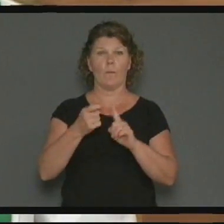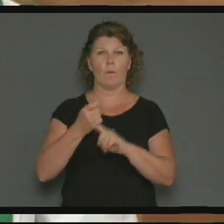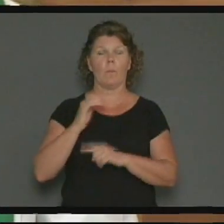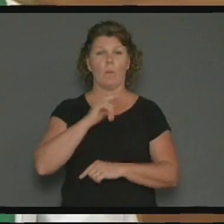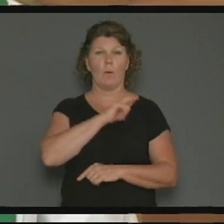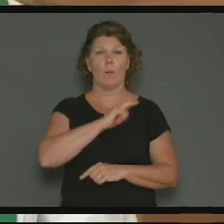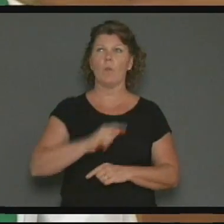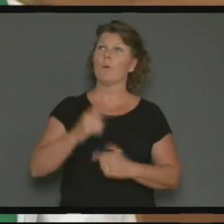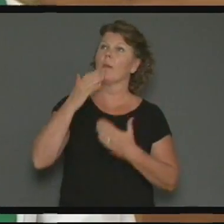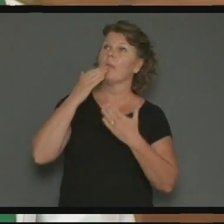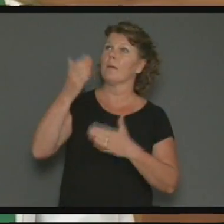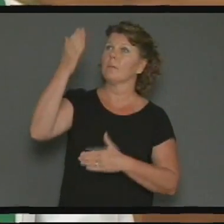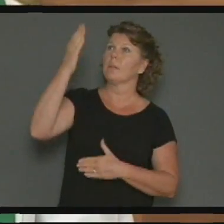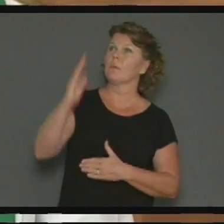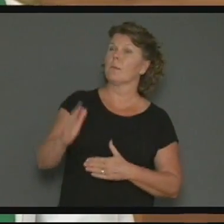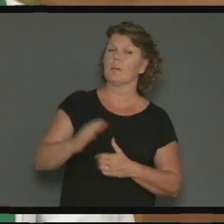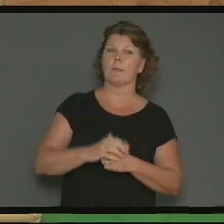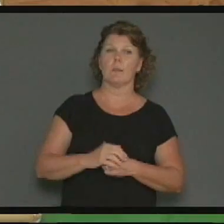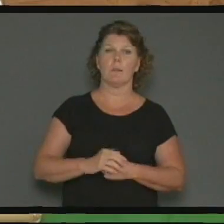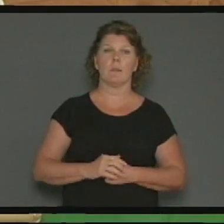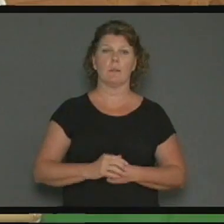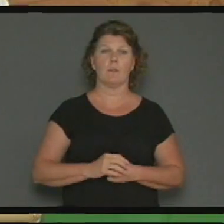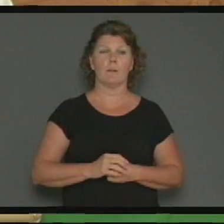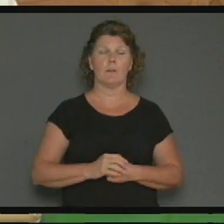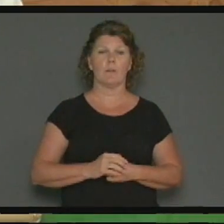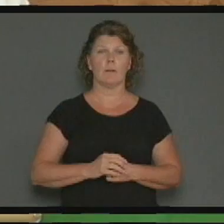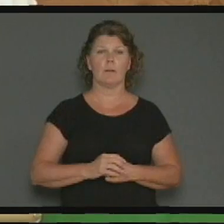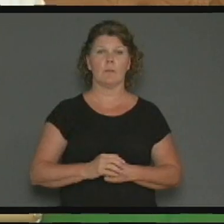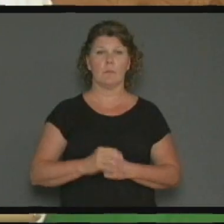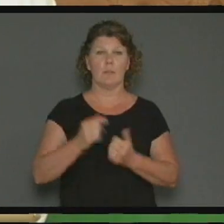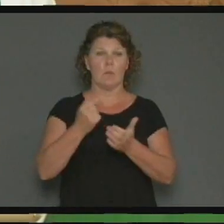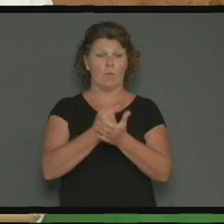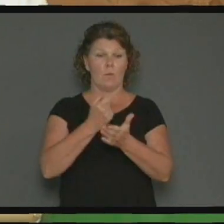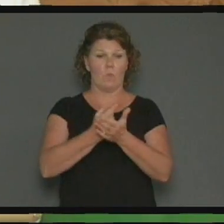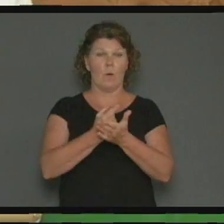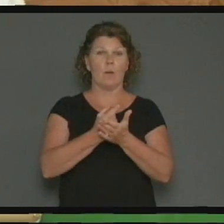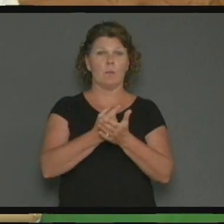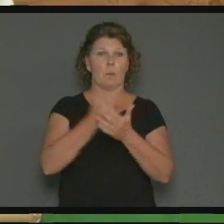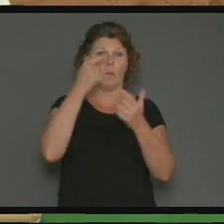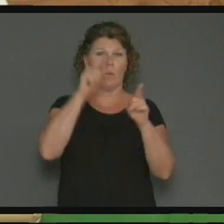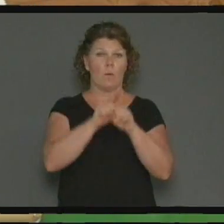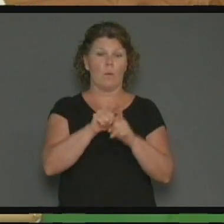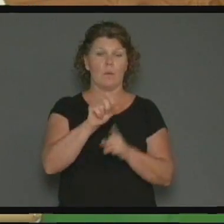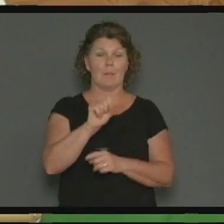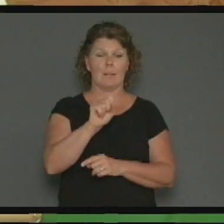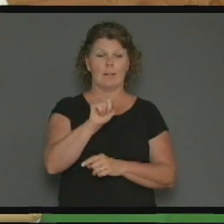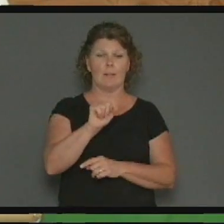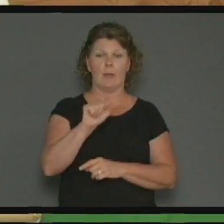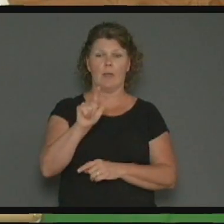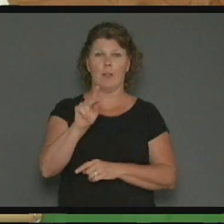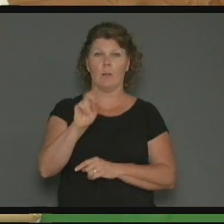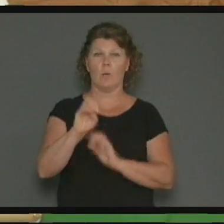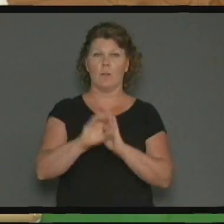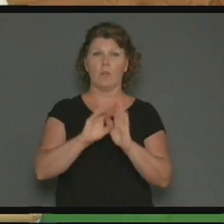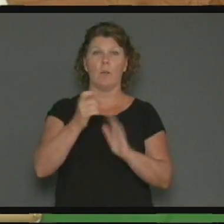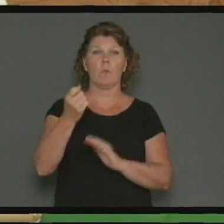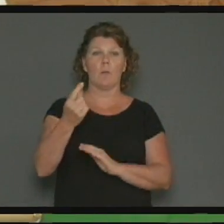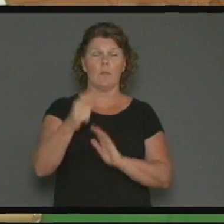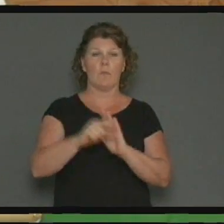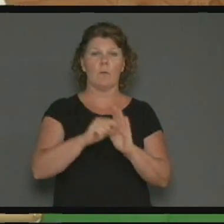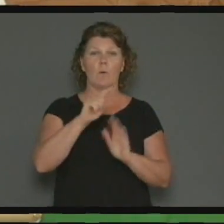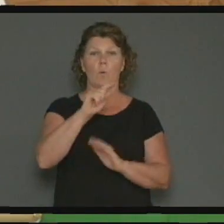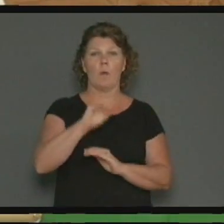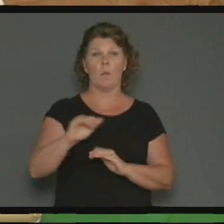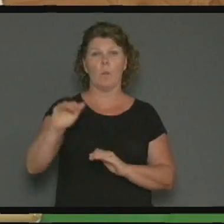Lord. Thanks be to God. The Holy Gospel is according to St. Luke, the 11th chapter, verses